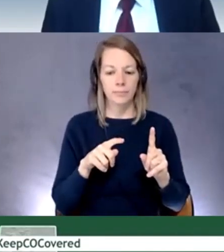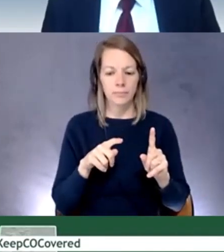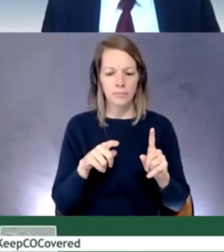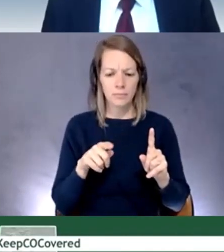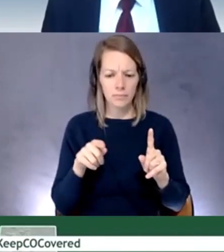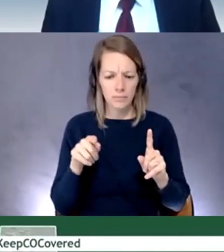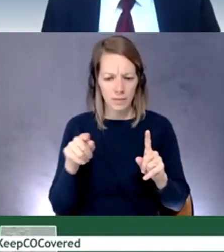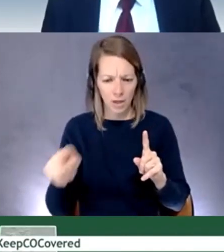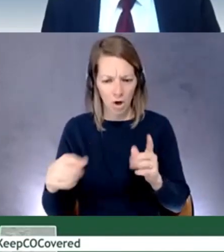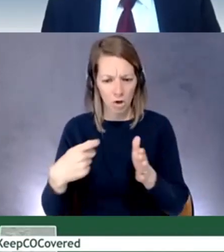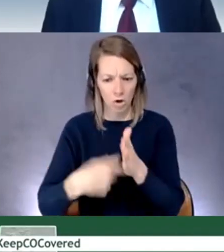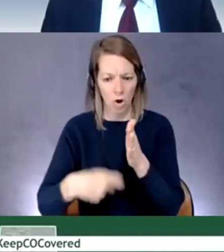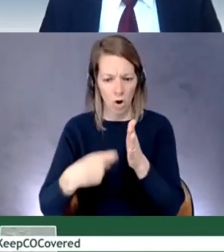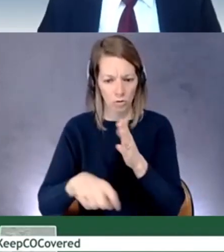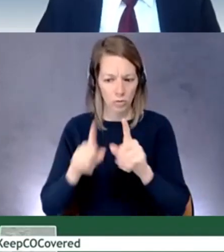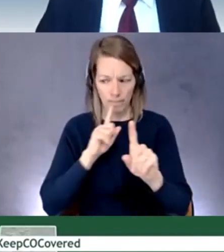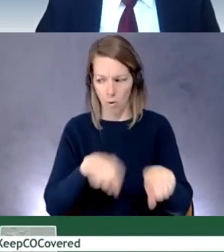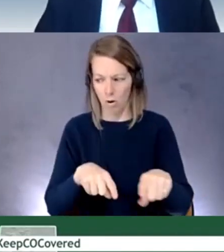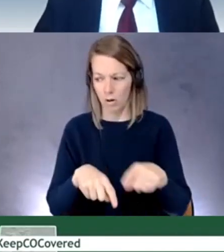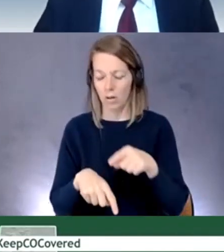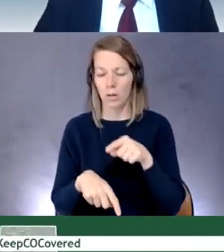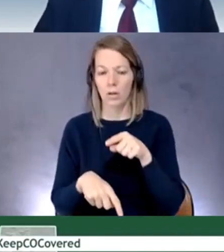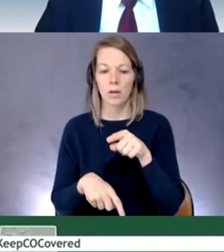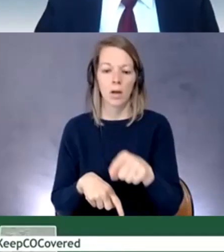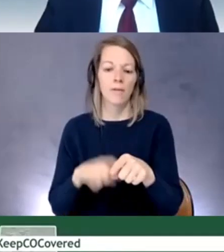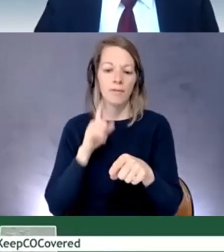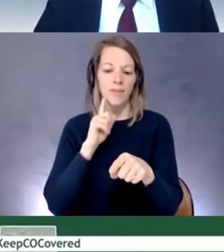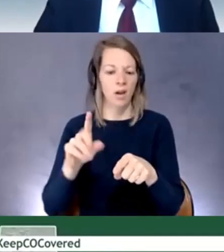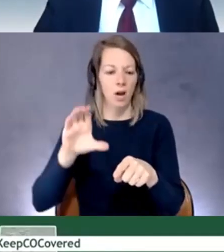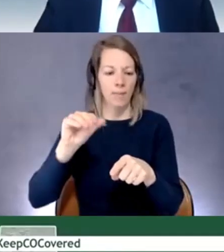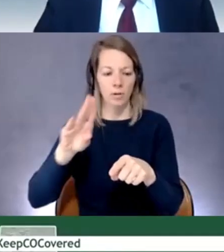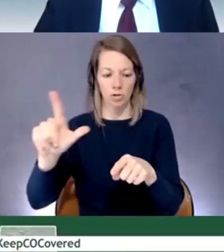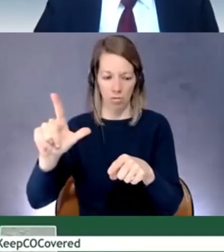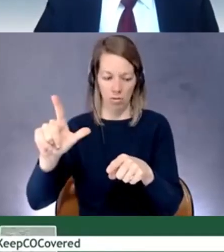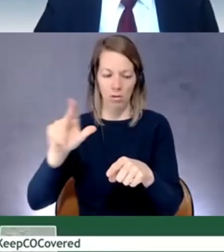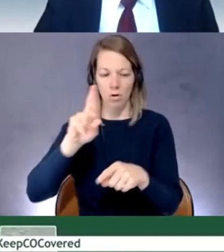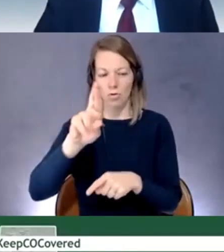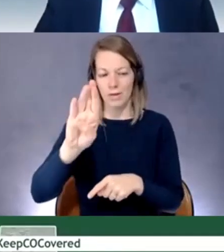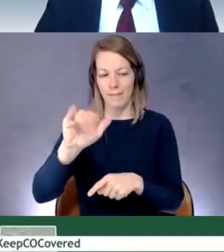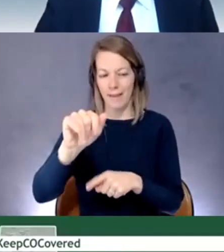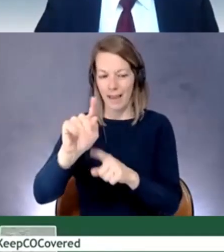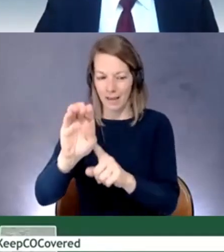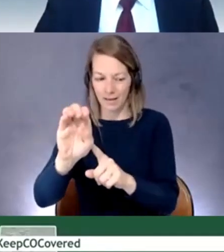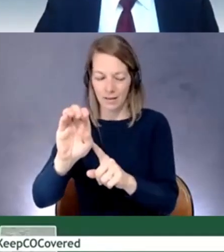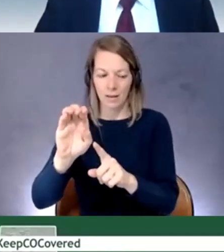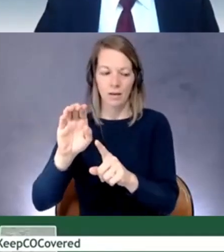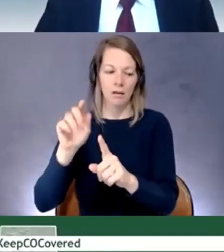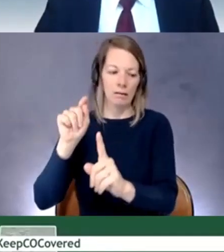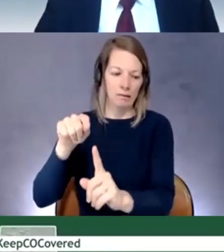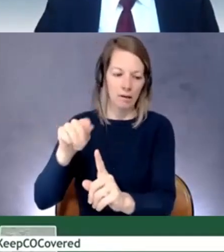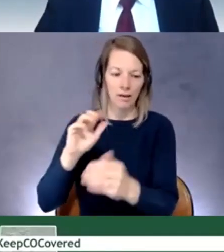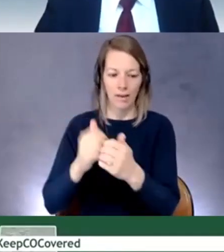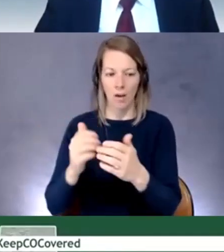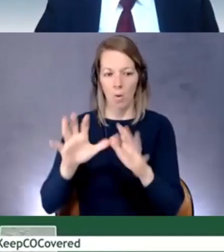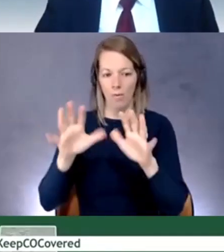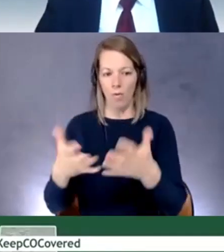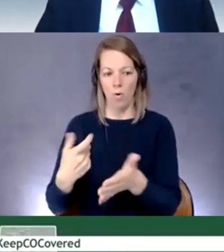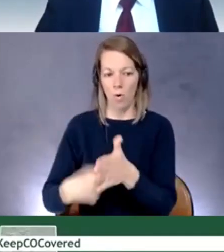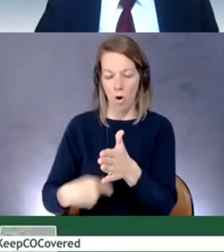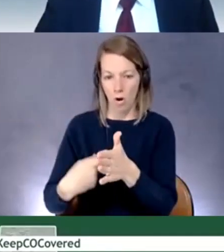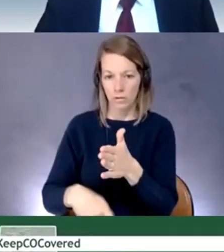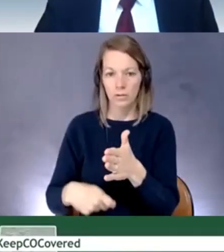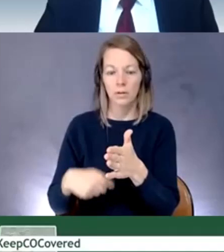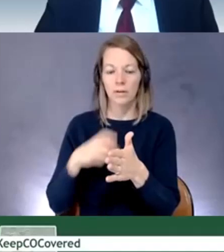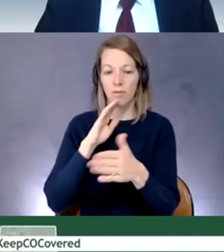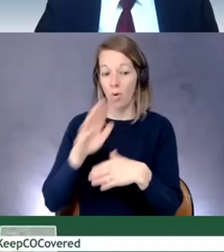cost report, we do talk a little bit about rebates on the commercial side and how that's driving overall costs across